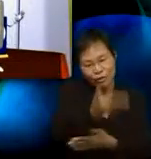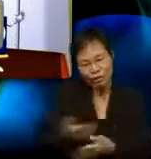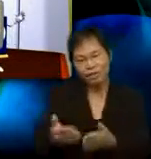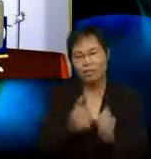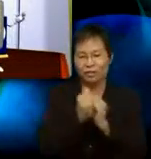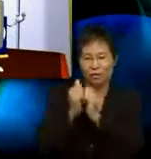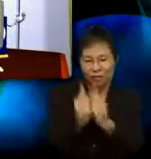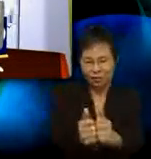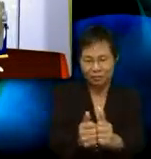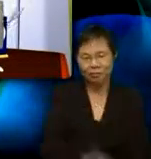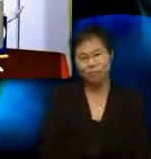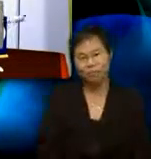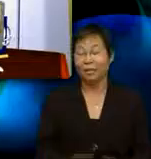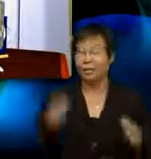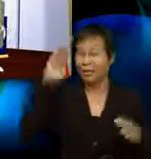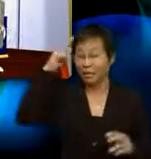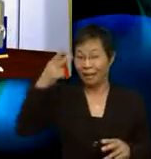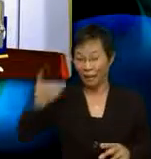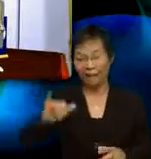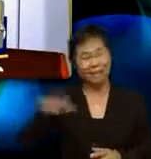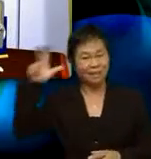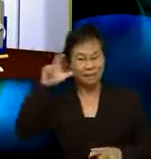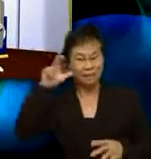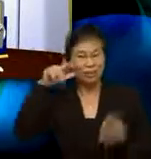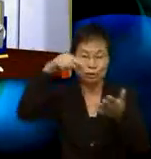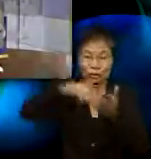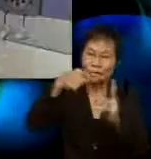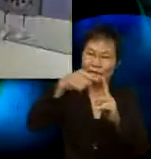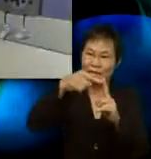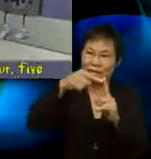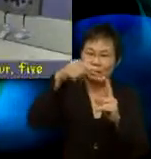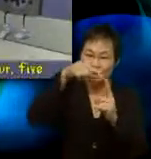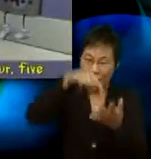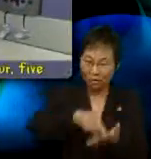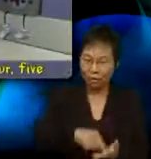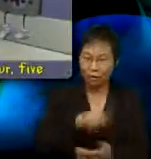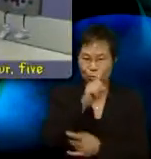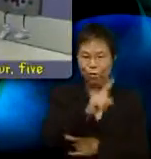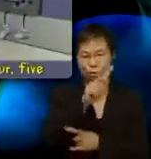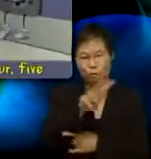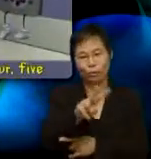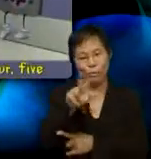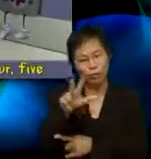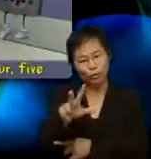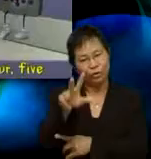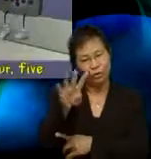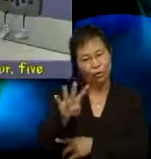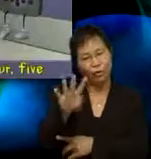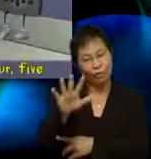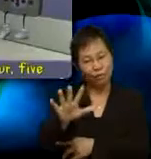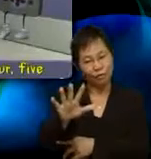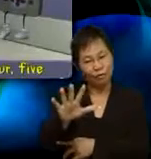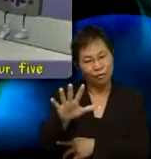along the way. Hey, listen to this. 1, 2, 3,